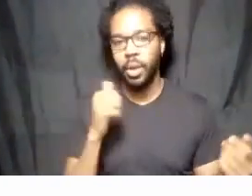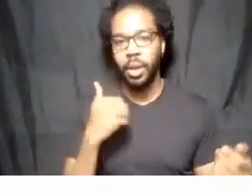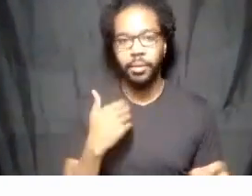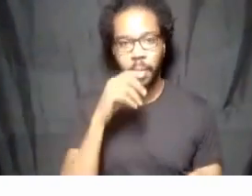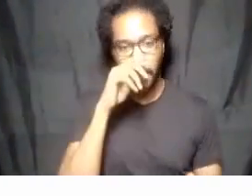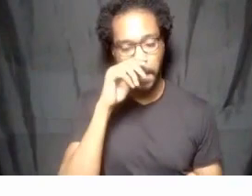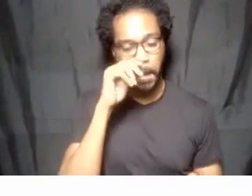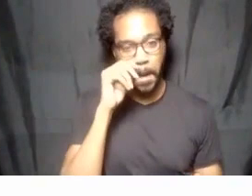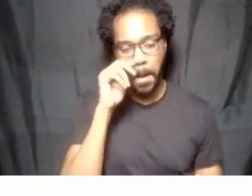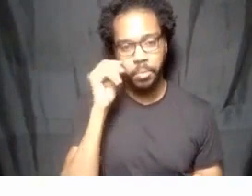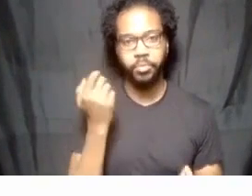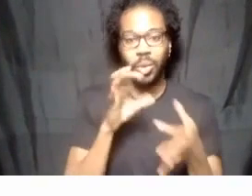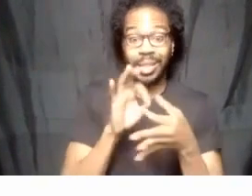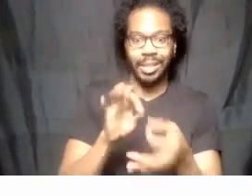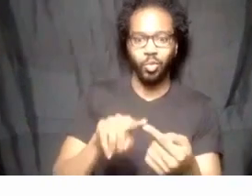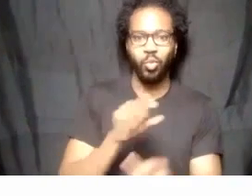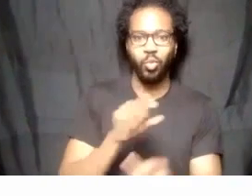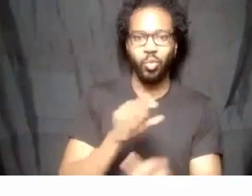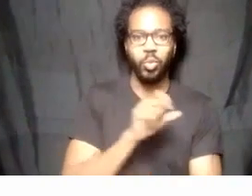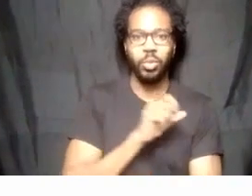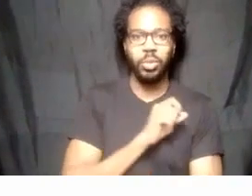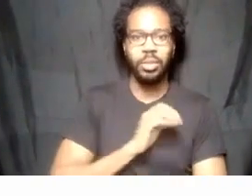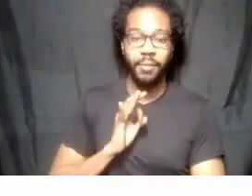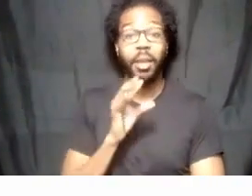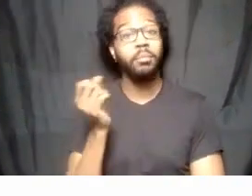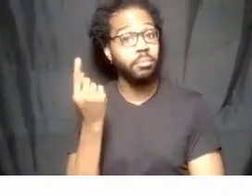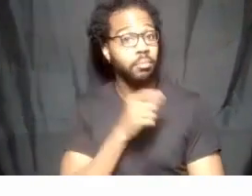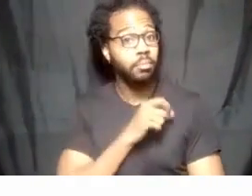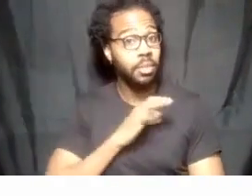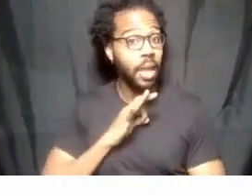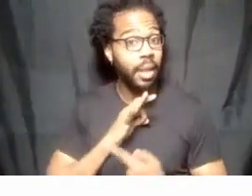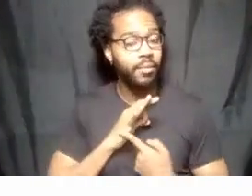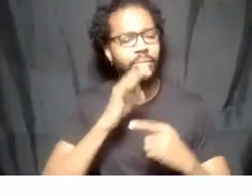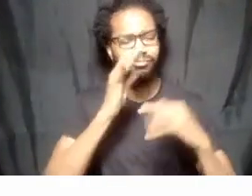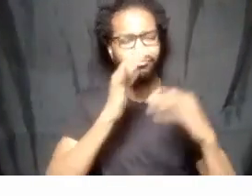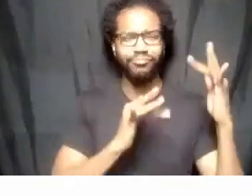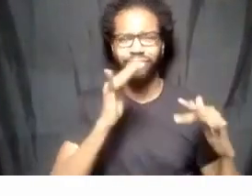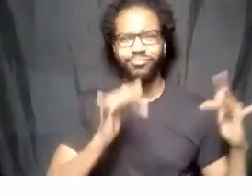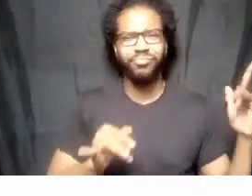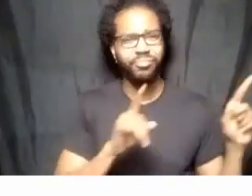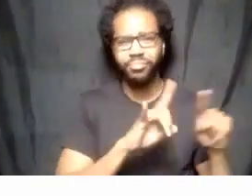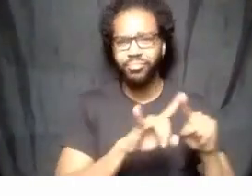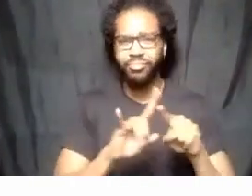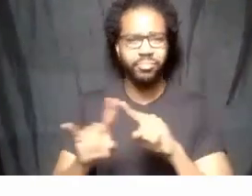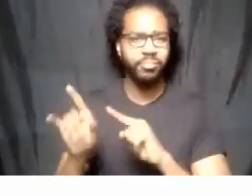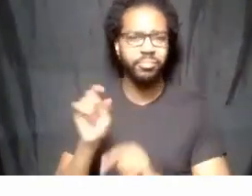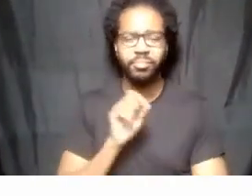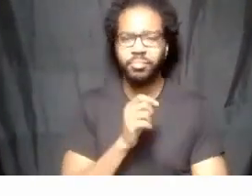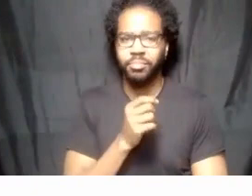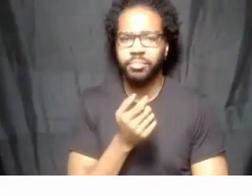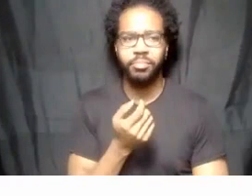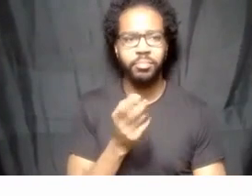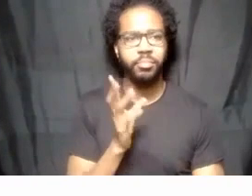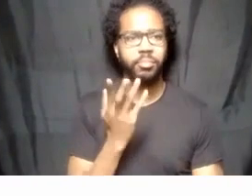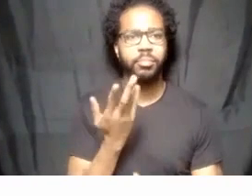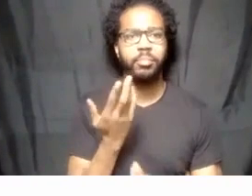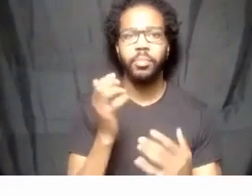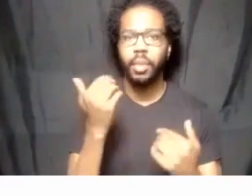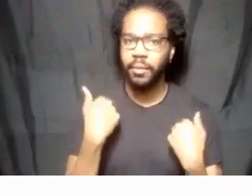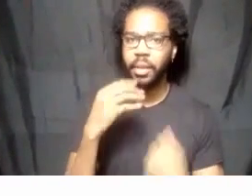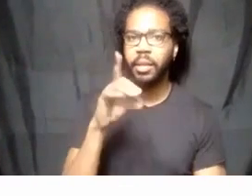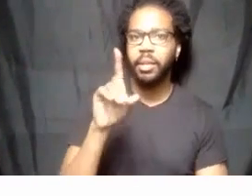the staff. And the staff, just so people know, it is a variety of staff, including